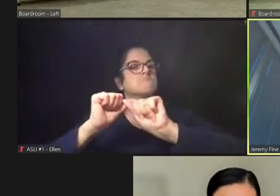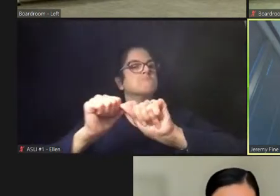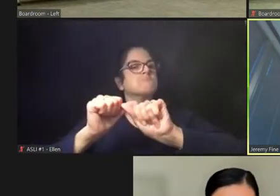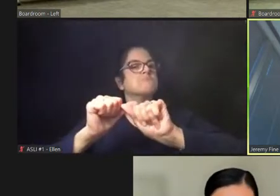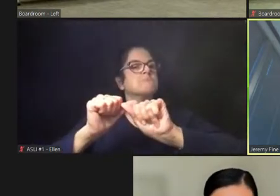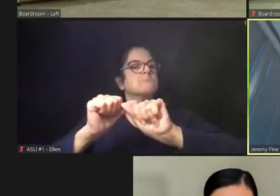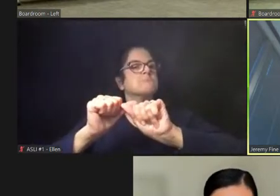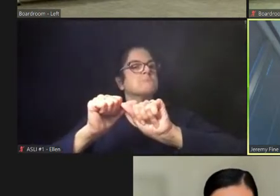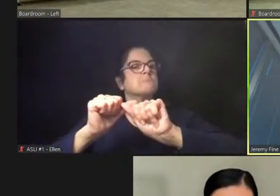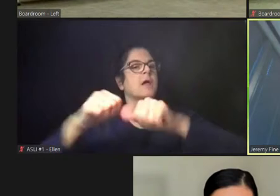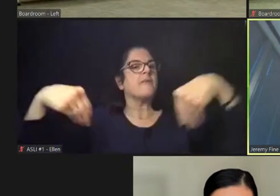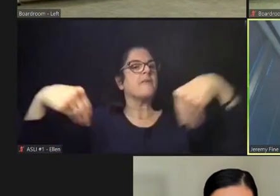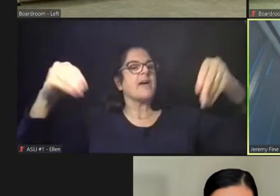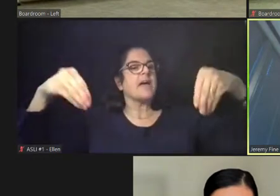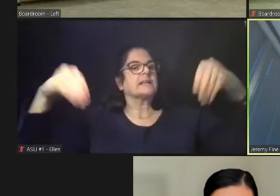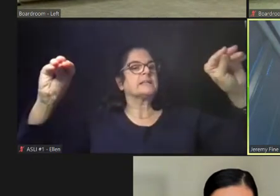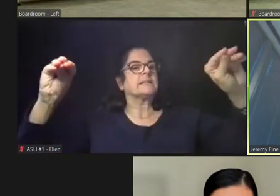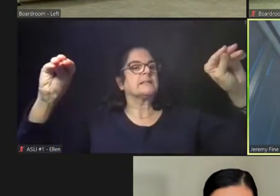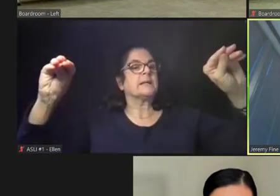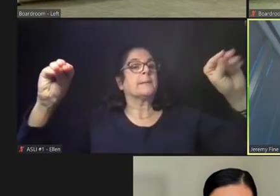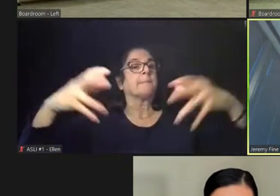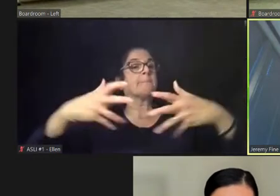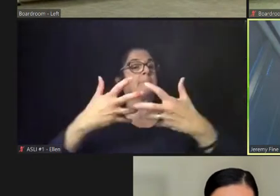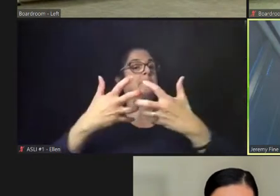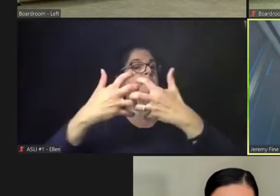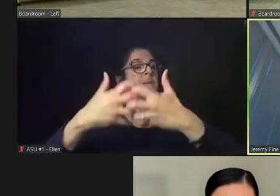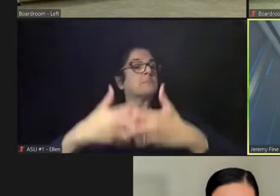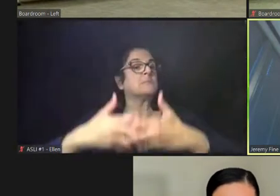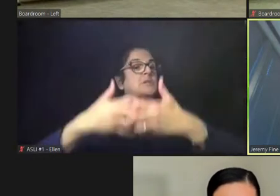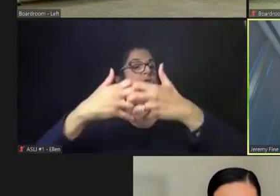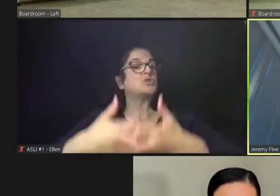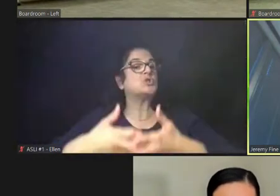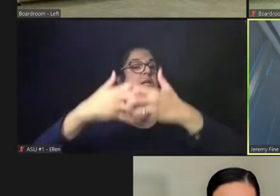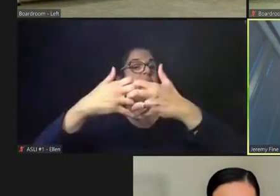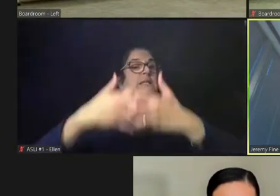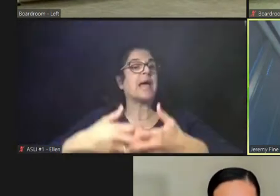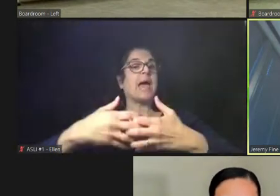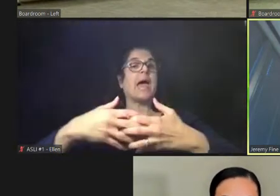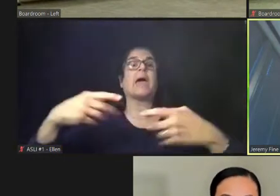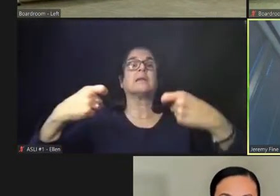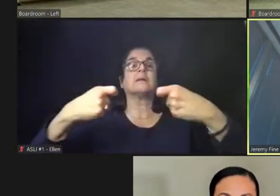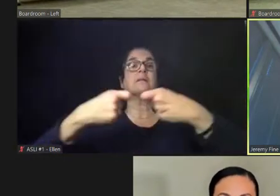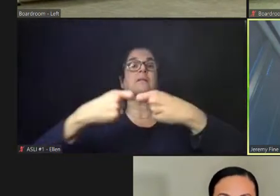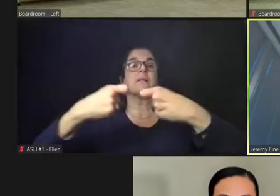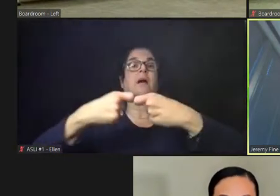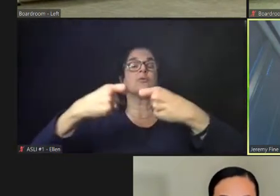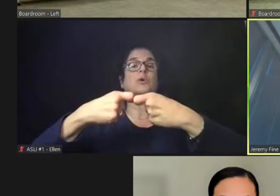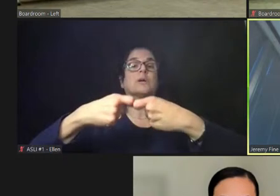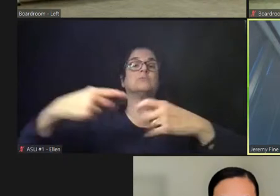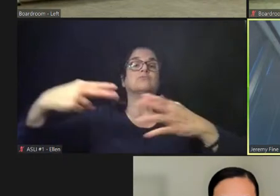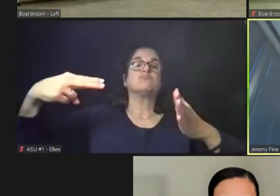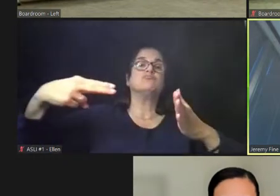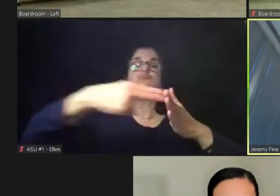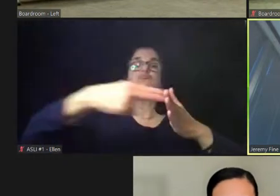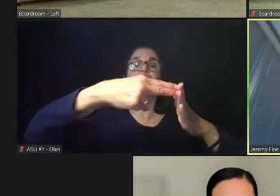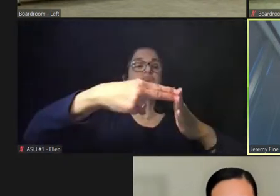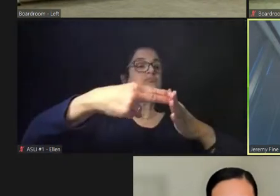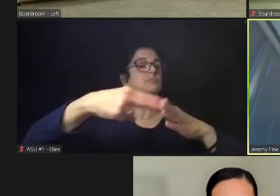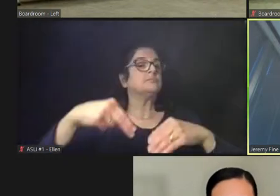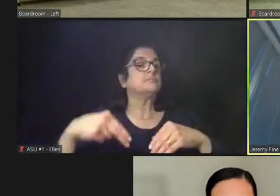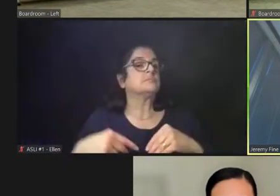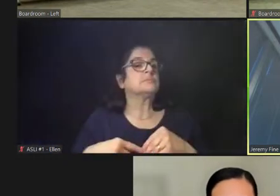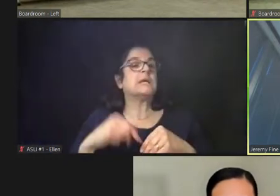CTA property. The current agreement with Mobile Cubes does not allow for advertising on the kiosks, but Mobile Cubes is launching a new